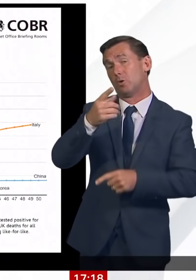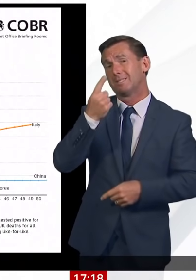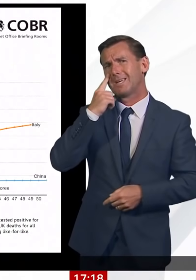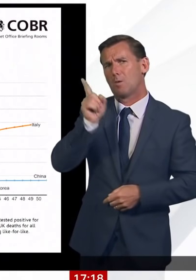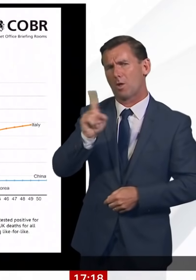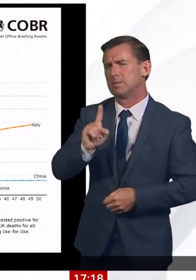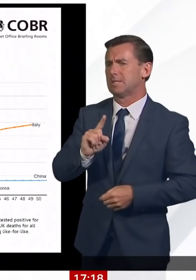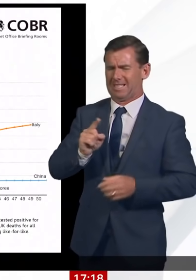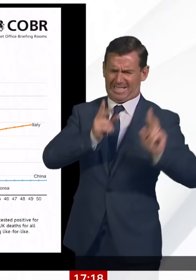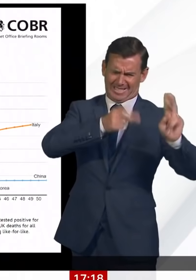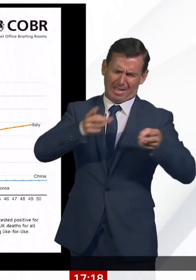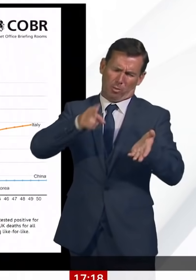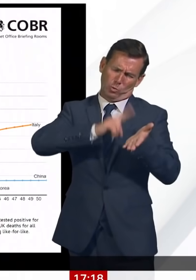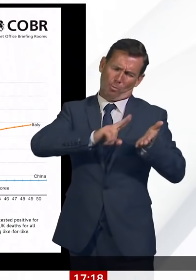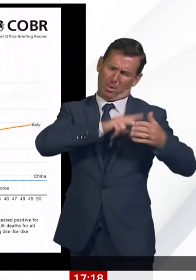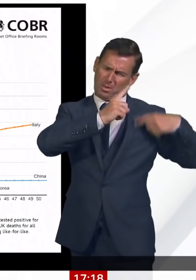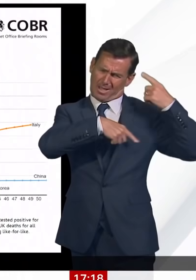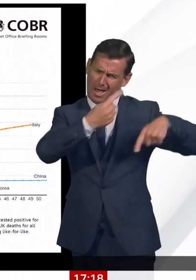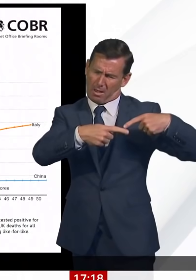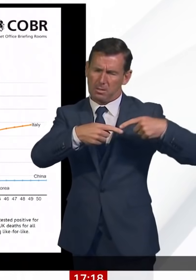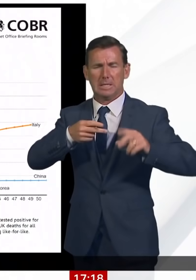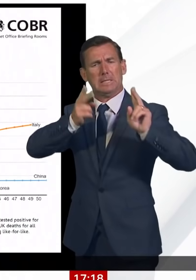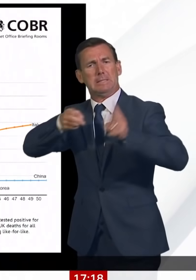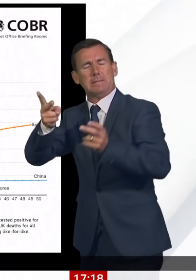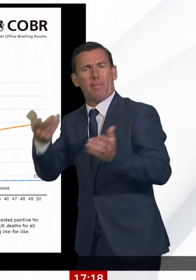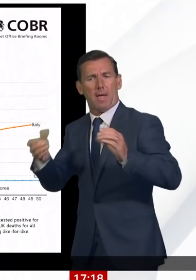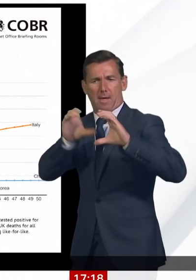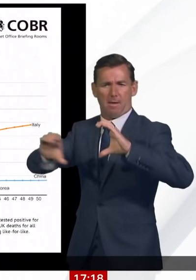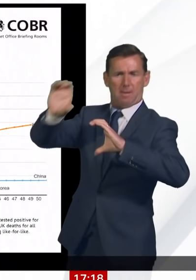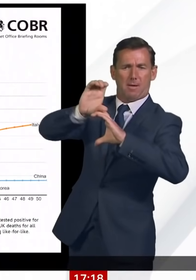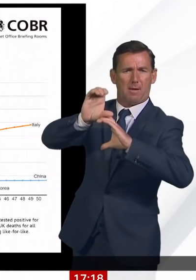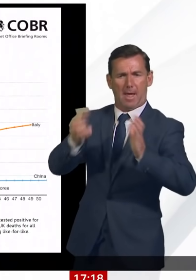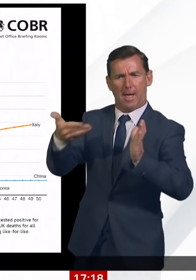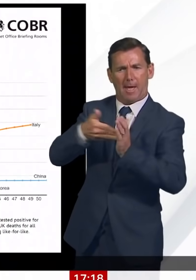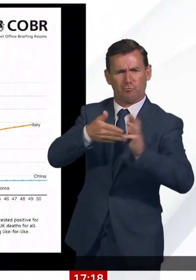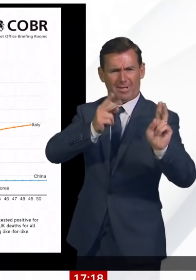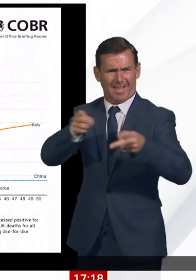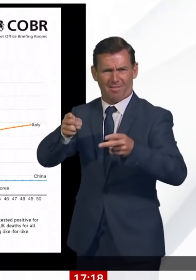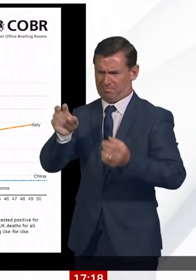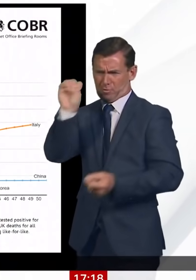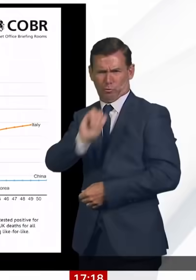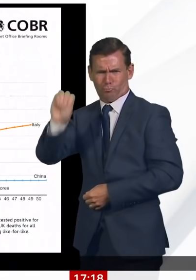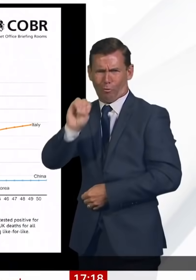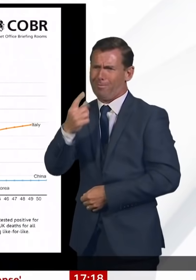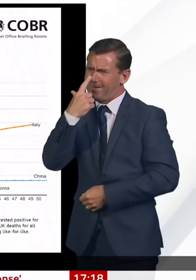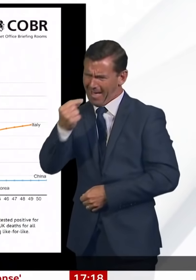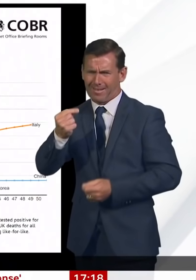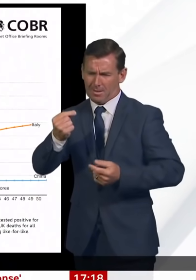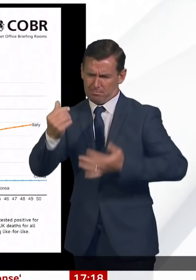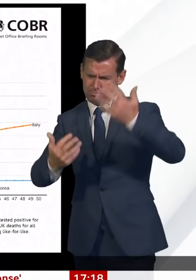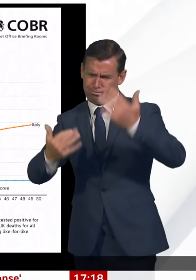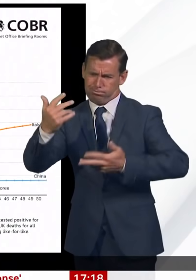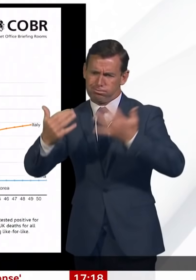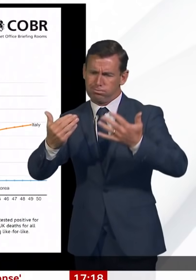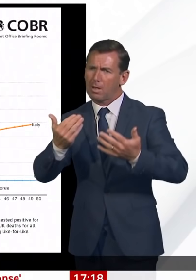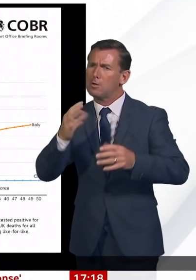excess deaths, particularly across Europe, where a pretty standardised methodology is used for counting excess